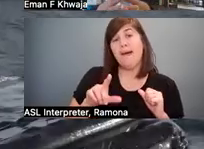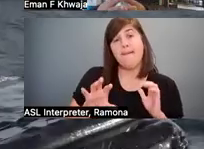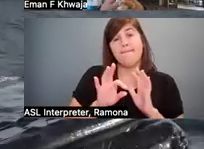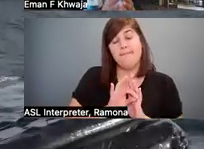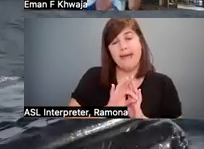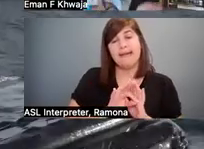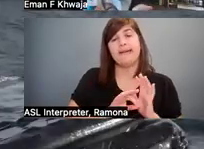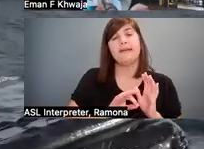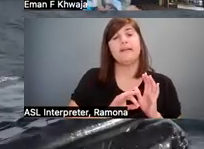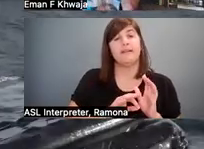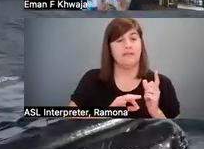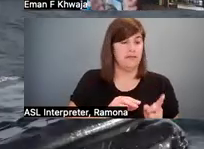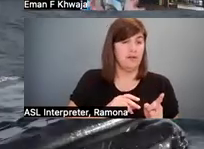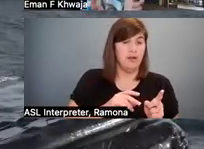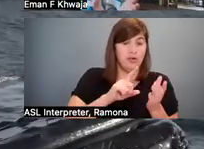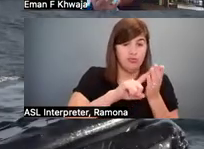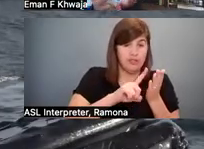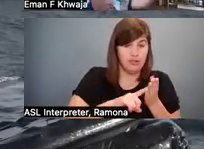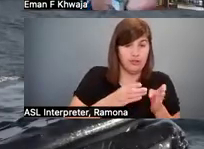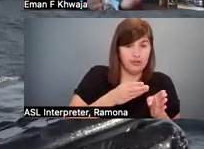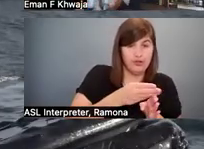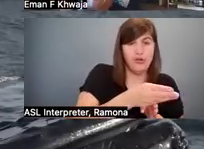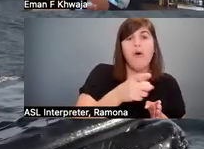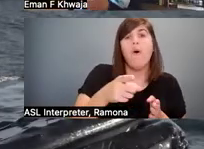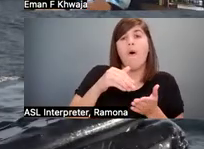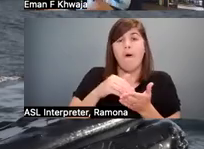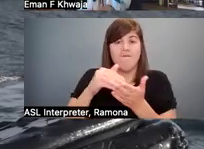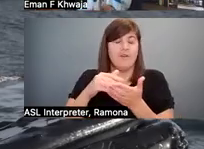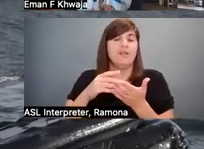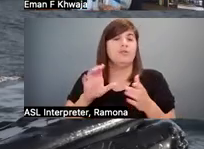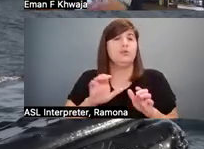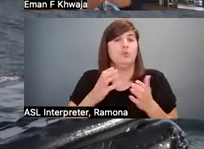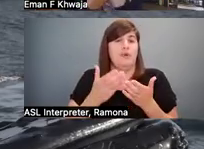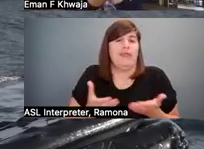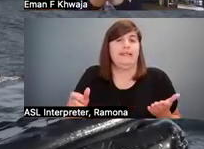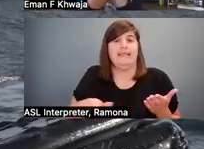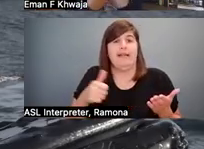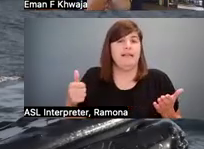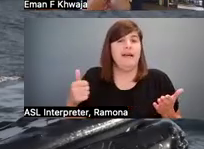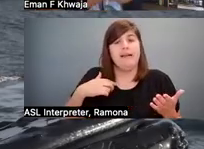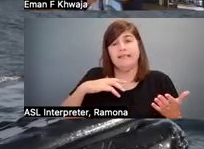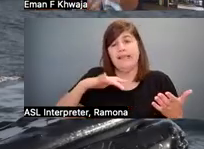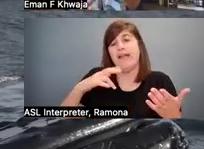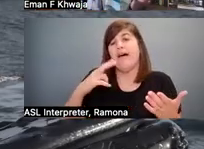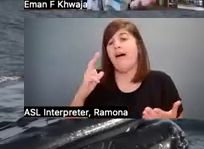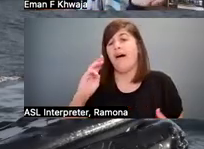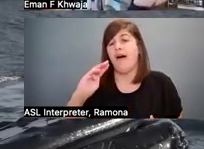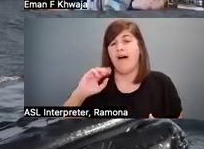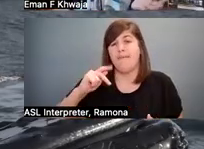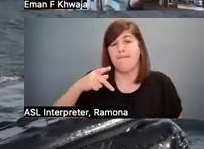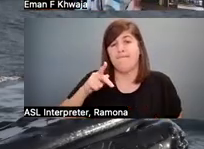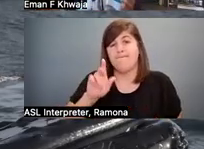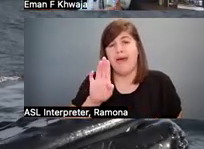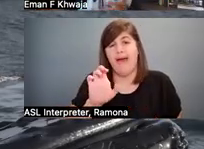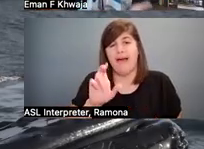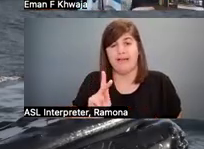lane for you to do research in, but you're actually gonna oftentimes end up doing other things as well. So I study humpback whales, but we see lots of other